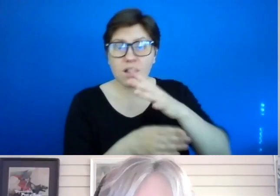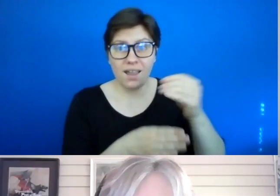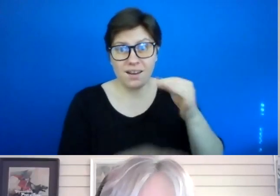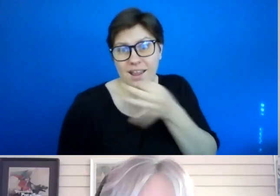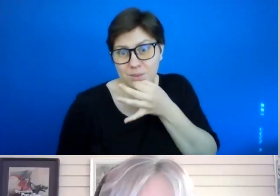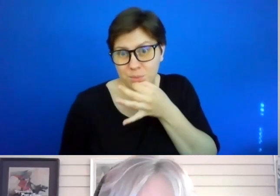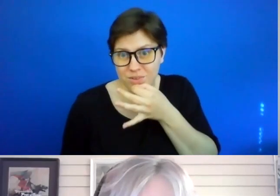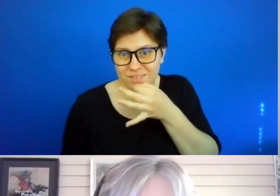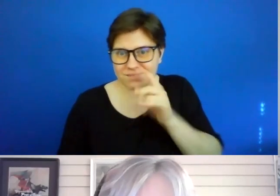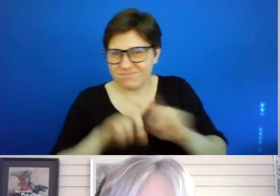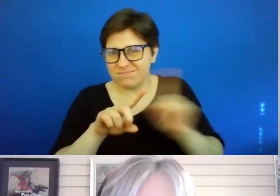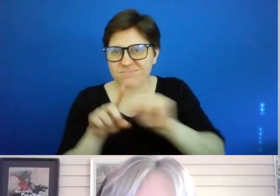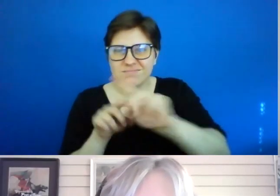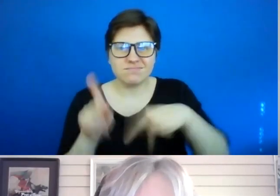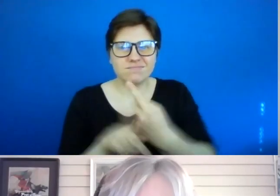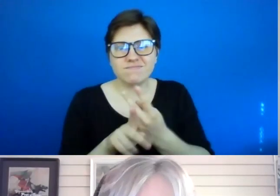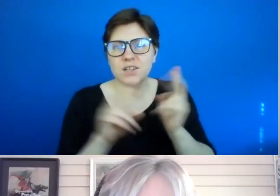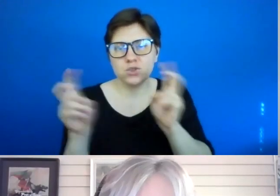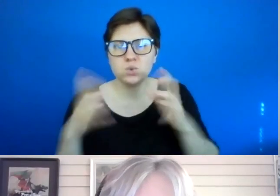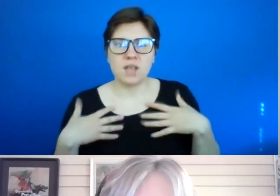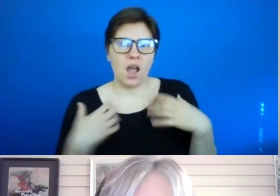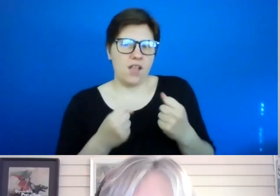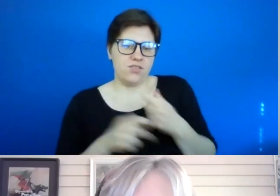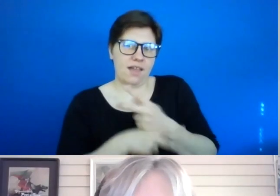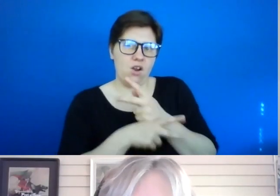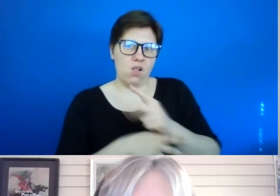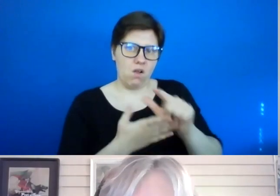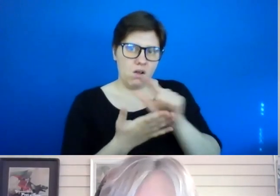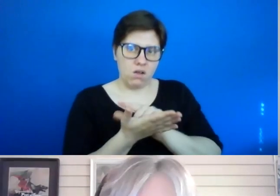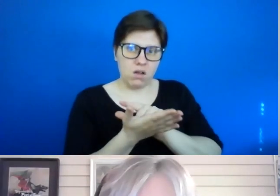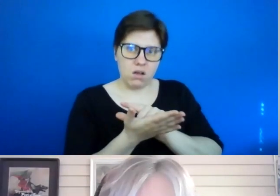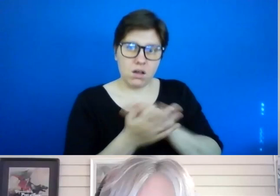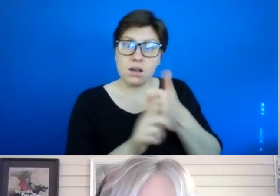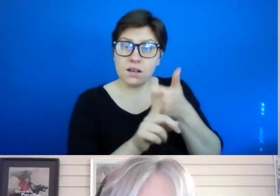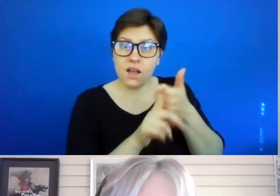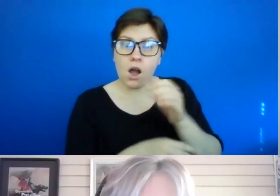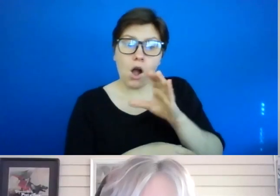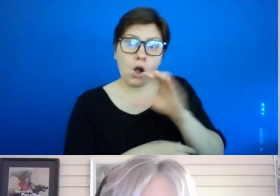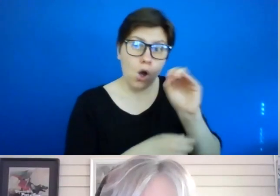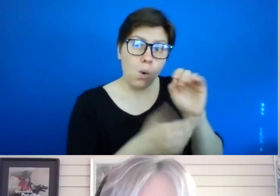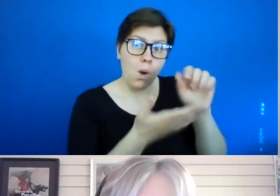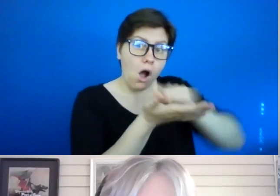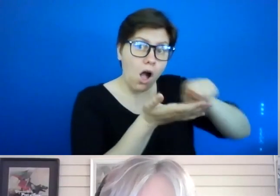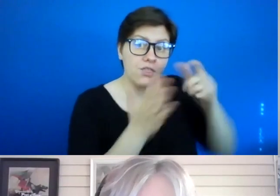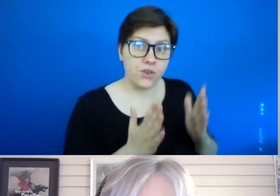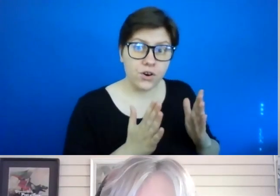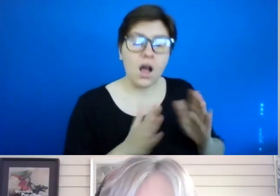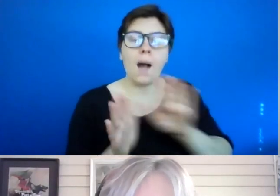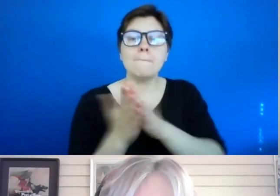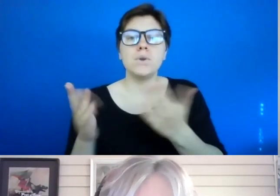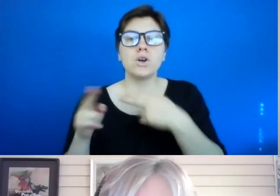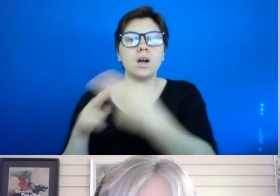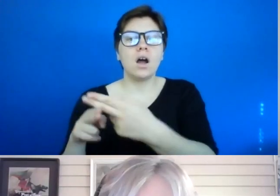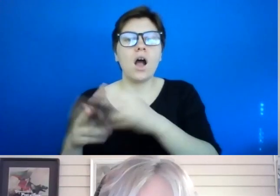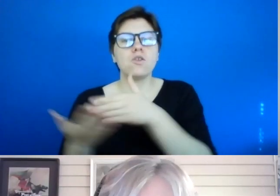in all kinds of issues of healthcare law, and is the co-author of a book called The Right to Die, The Law